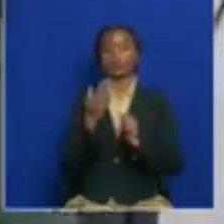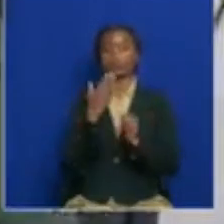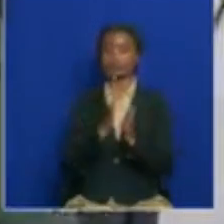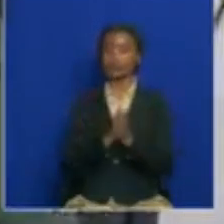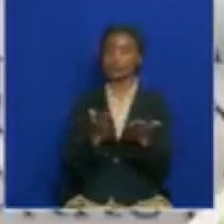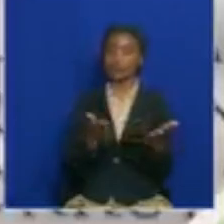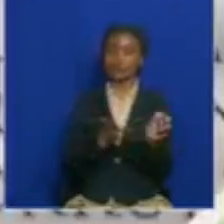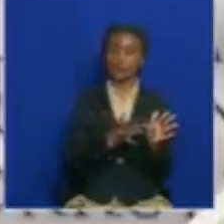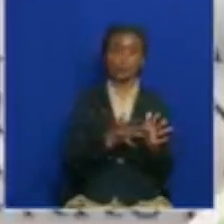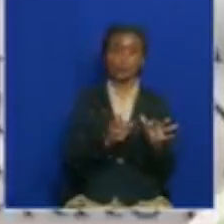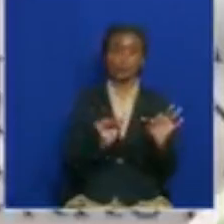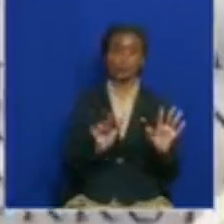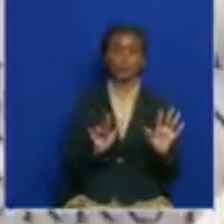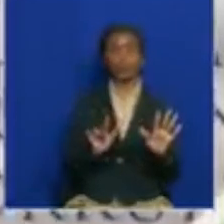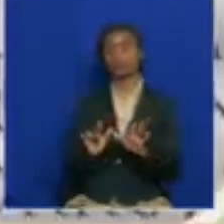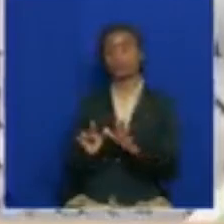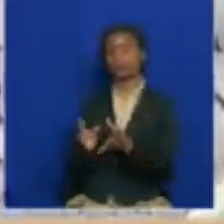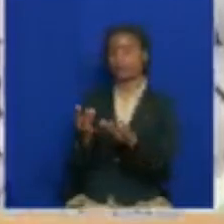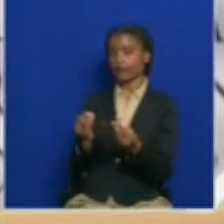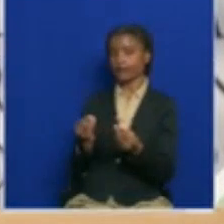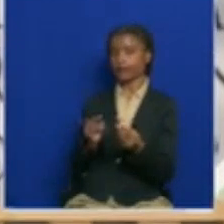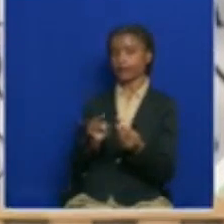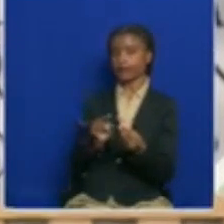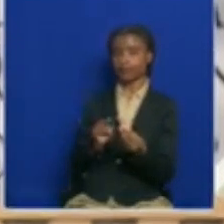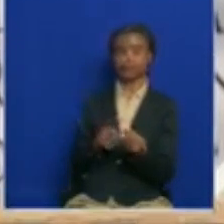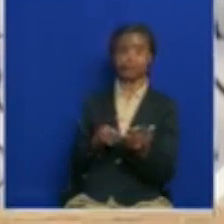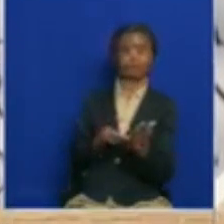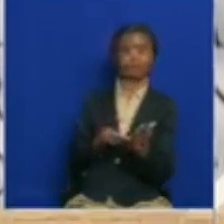you an example. Your